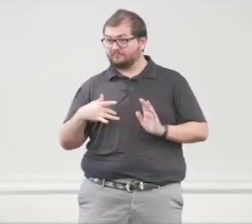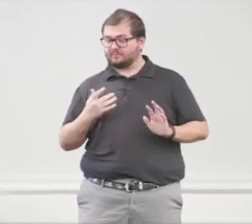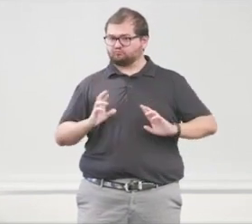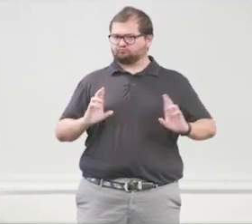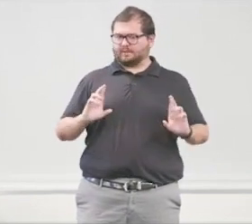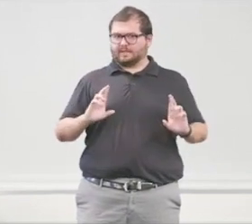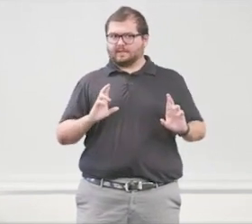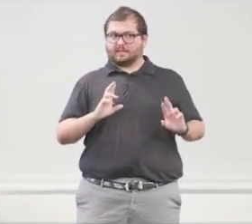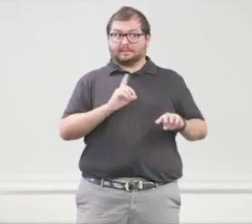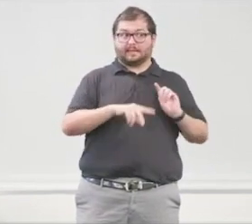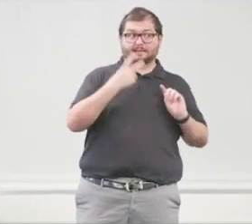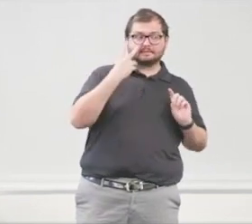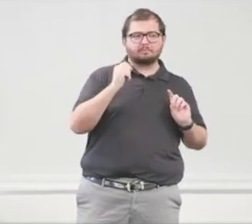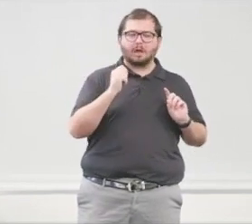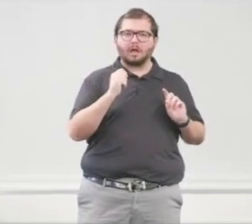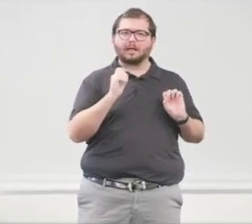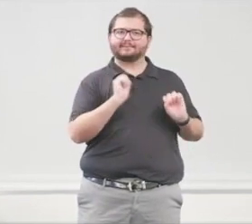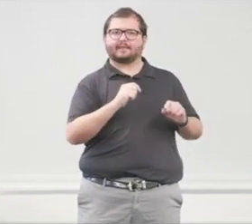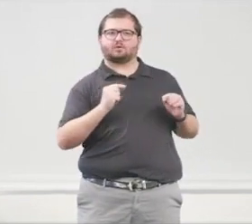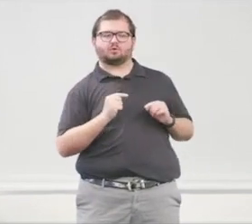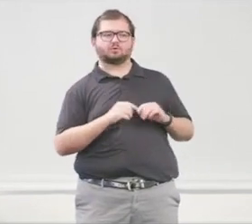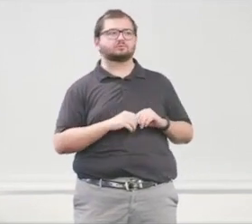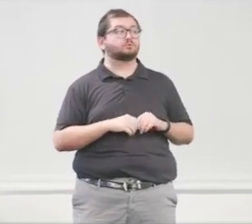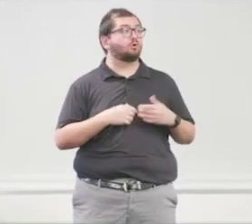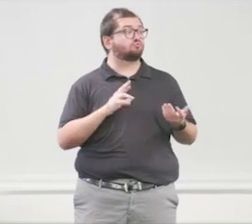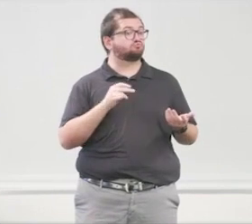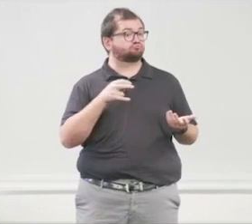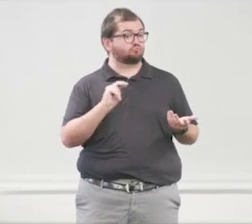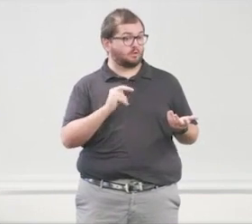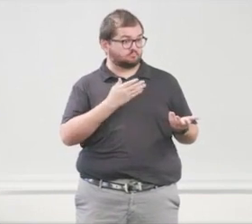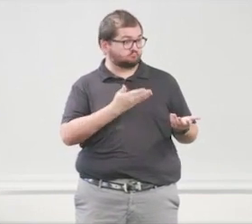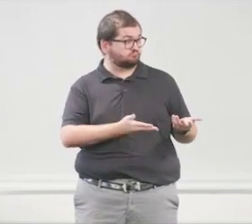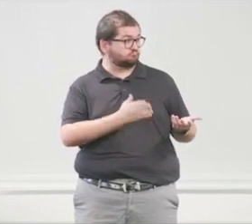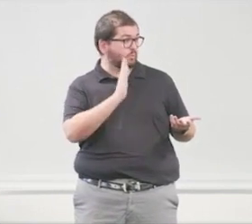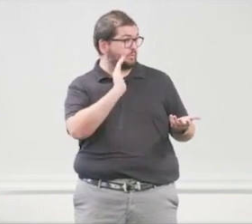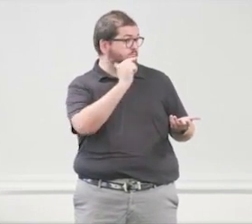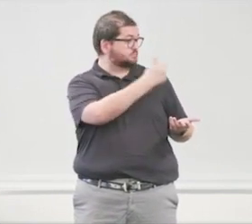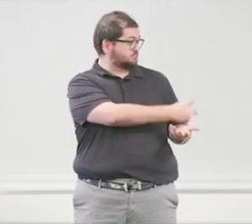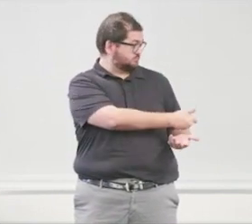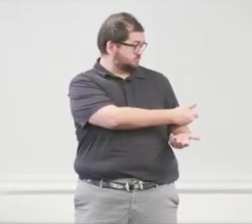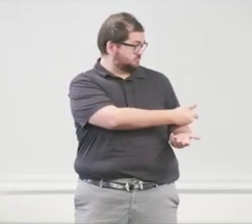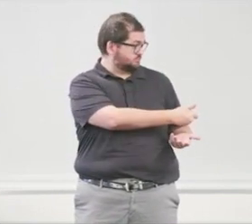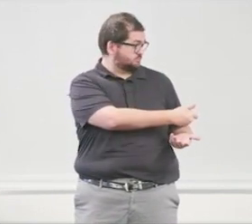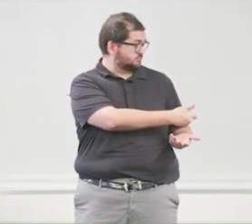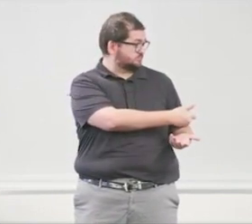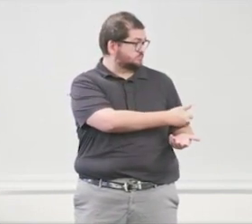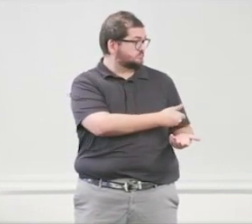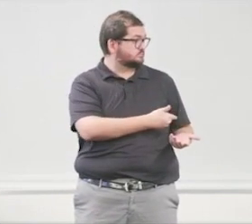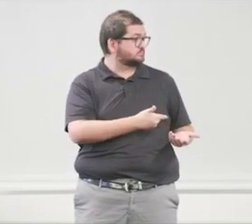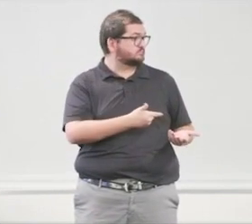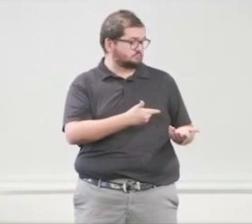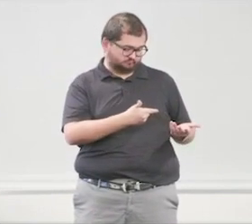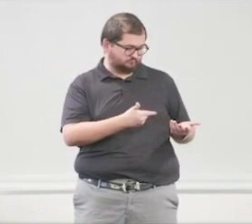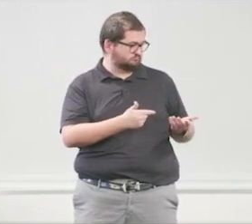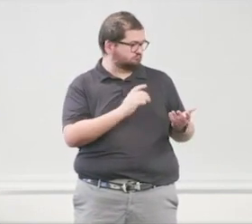but can hurt us. So Ryan, without further ado, I'm passing this to you, and you've got the